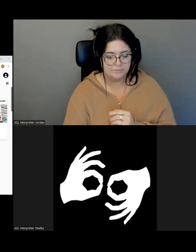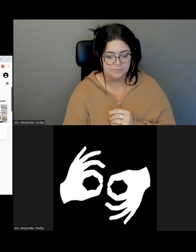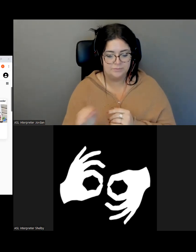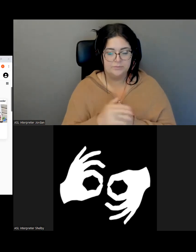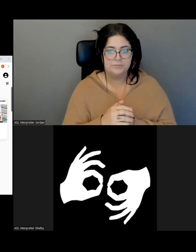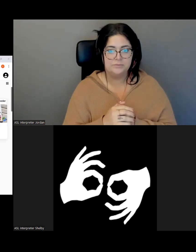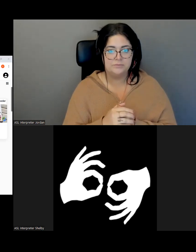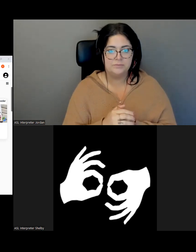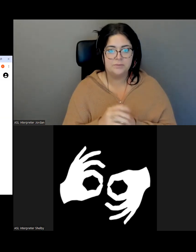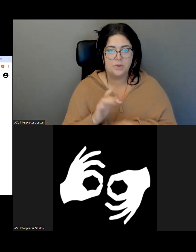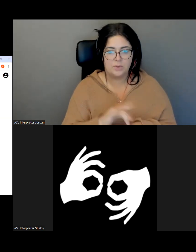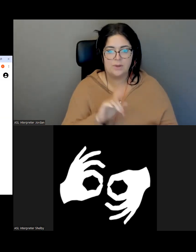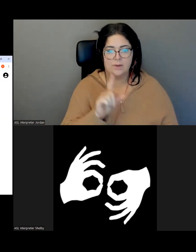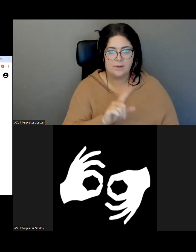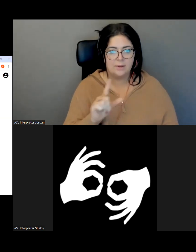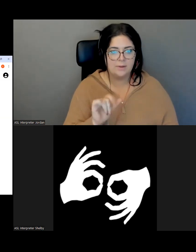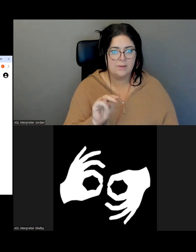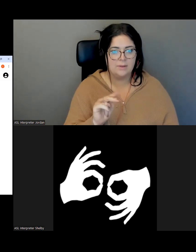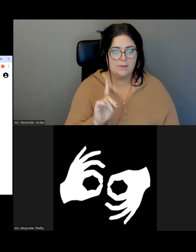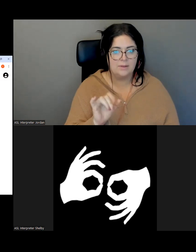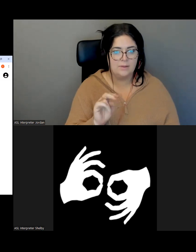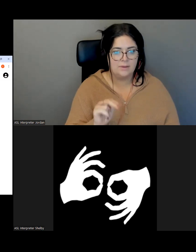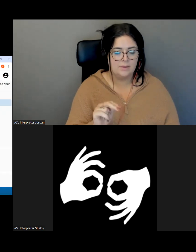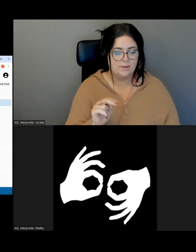say I clicked on LinkedIn Learning, this course.